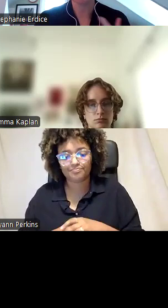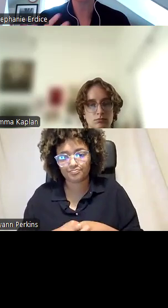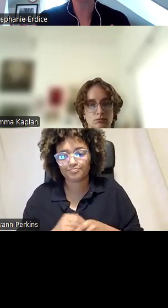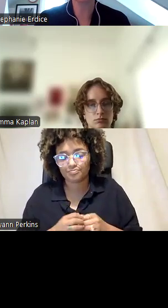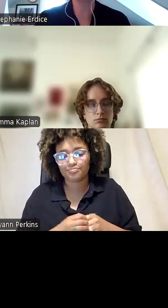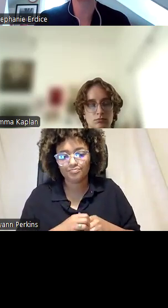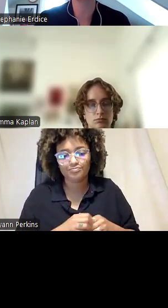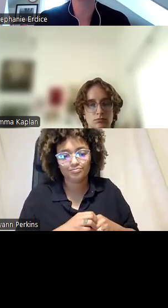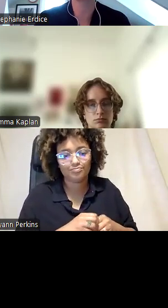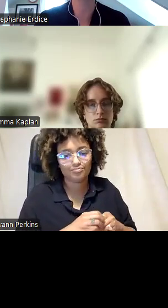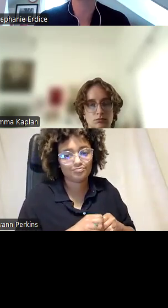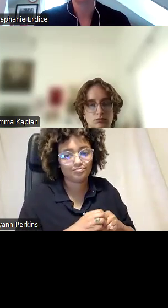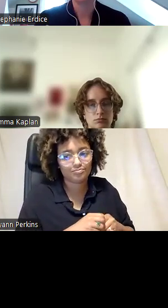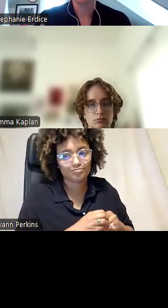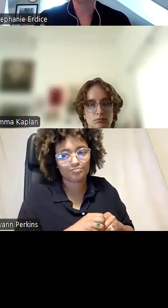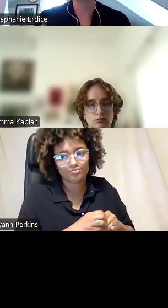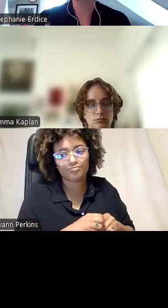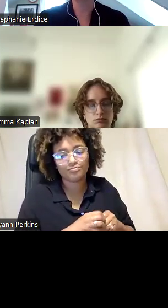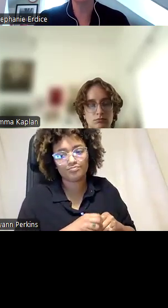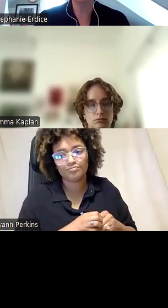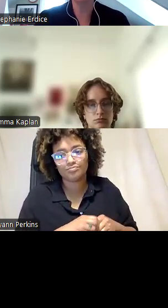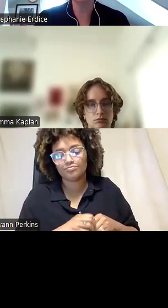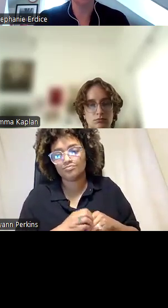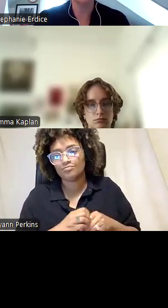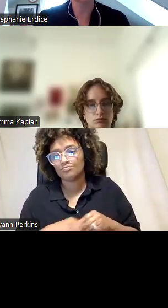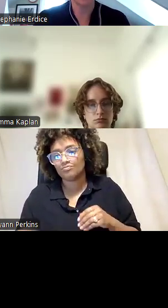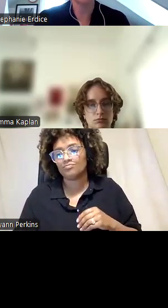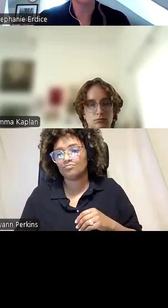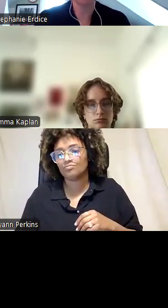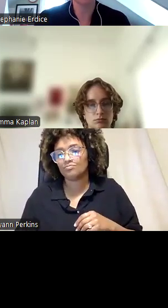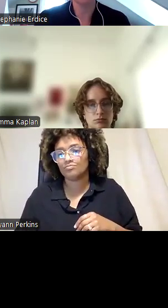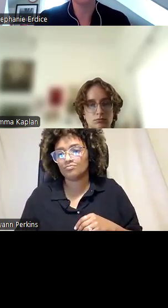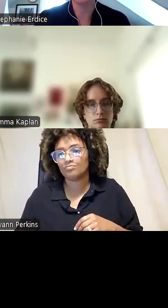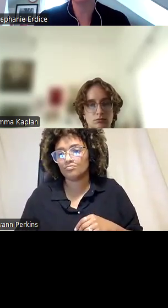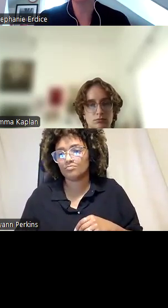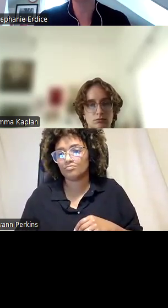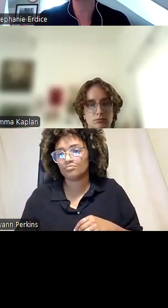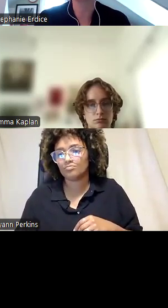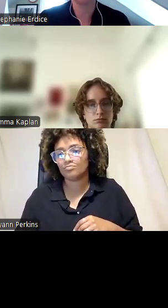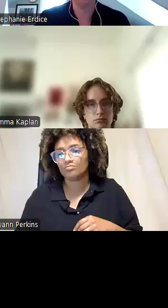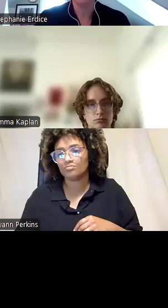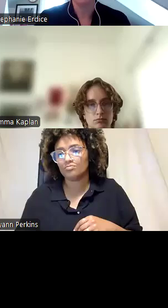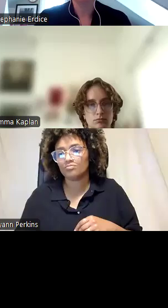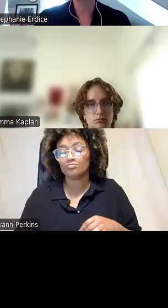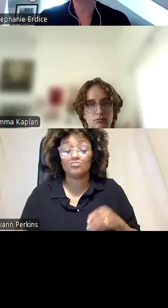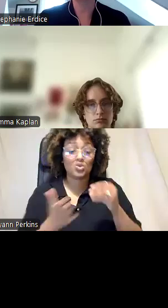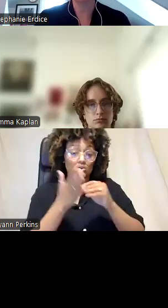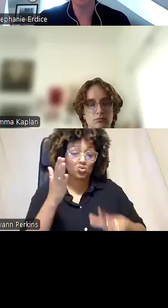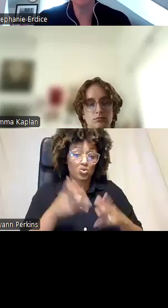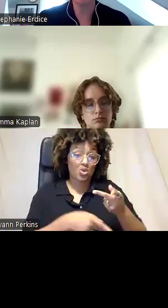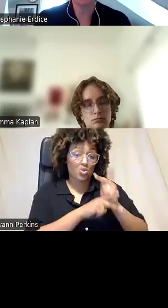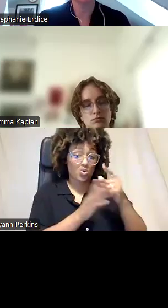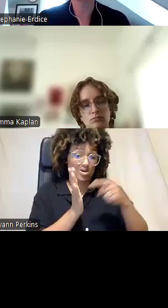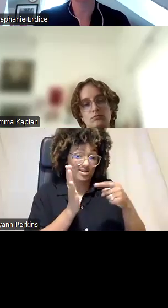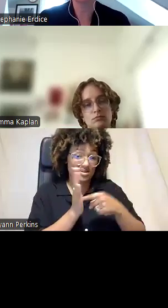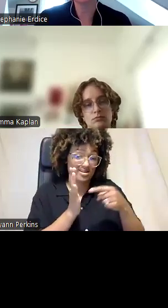financially in the area of education. And student loan debt for colleges and universities is not forgivable. So they